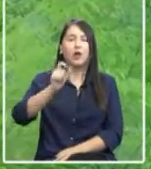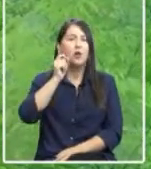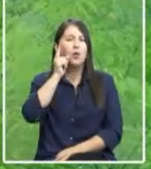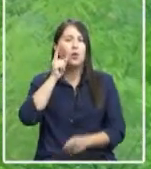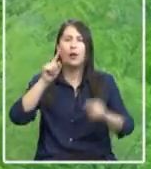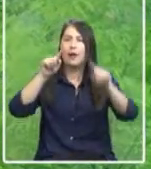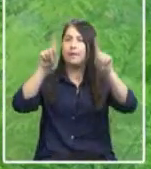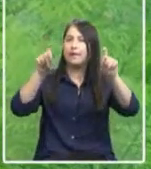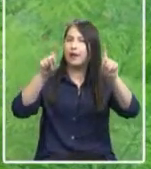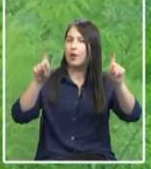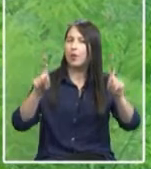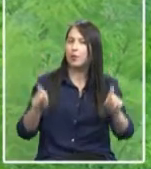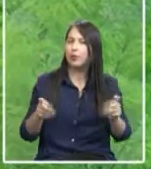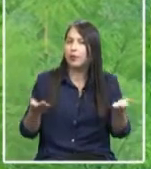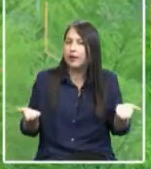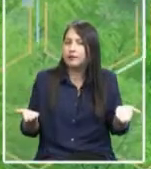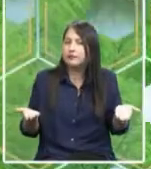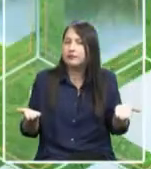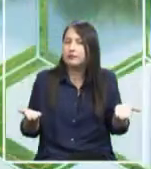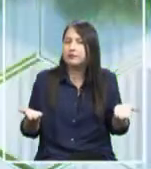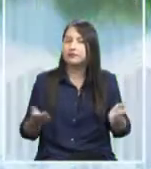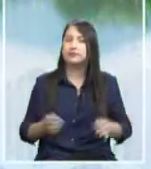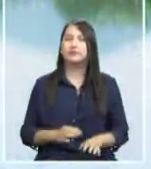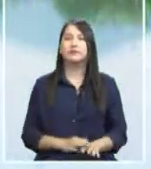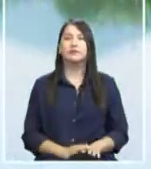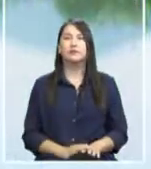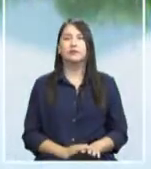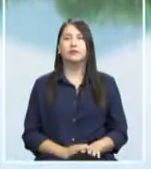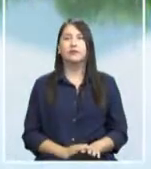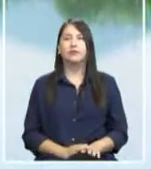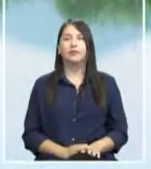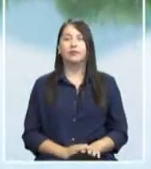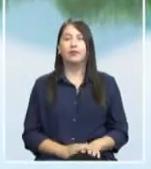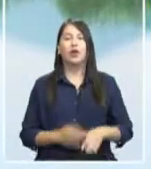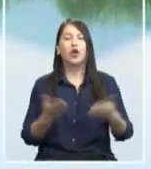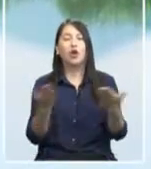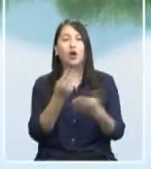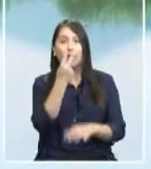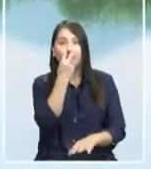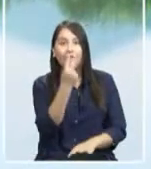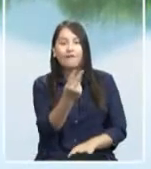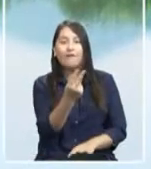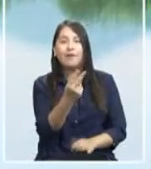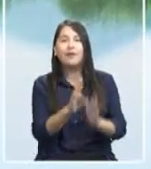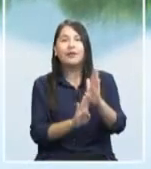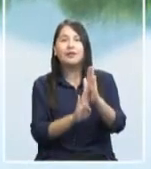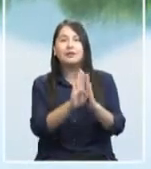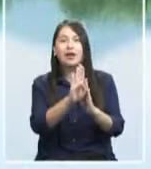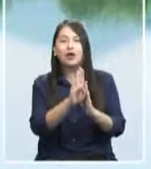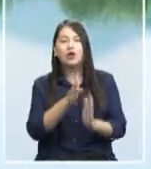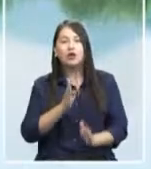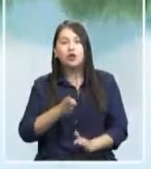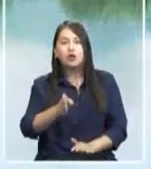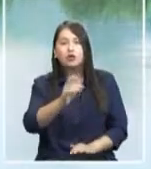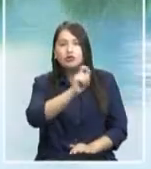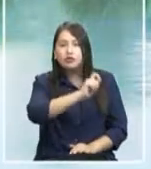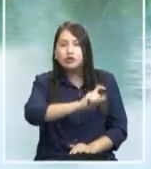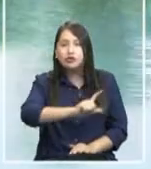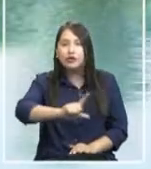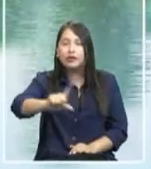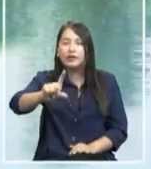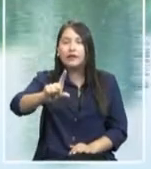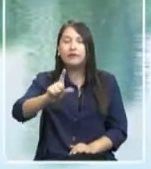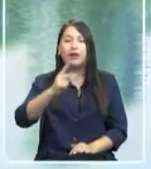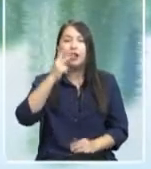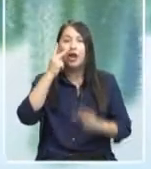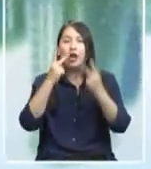standpoint do we look at sustainable development? Is it from the high-tech parts of the world that have the capacity to look down at